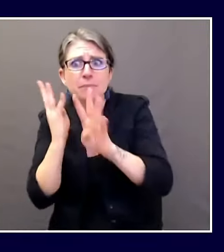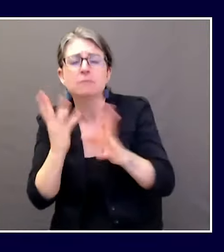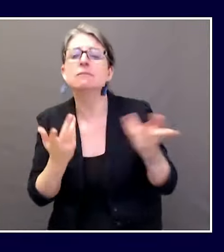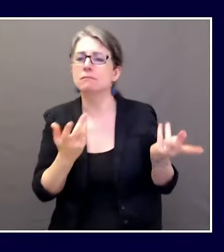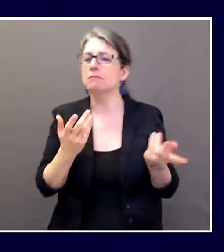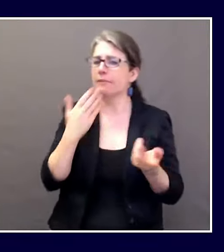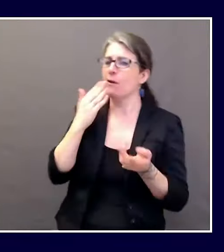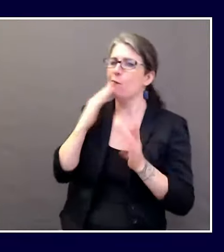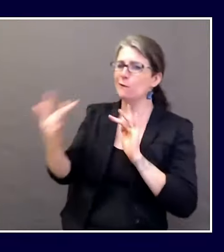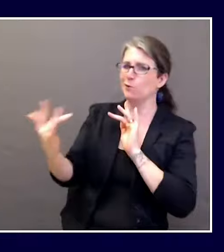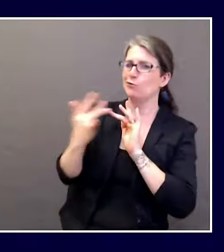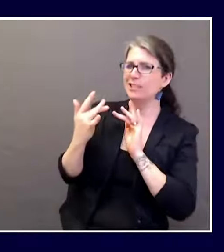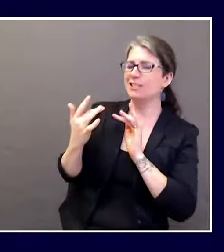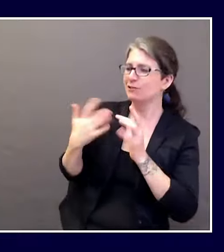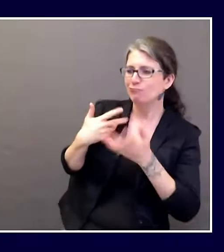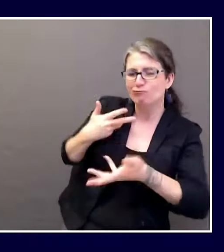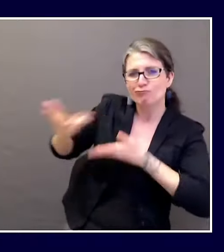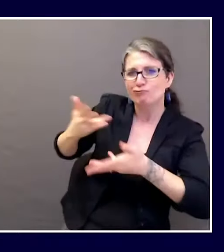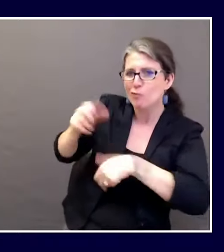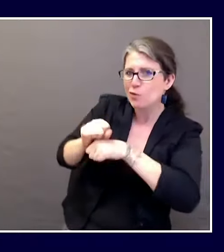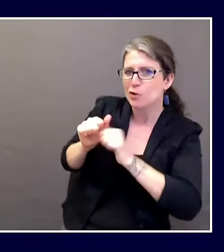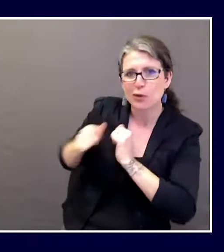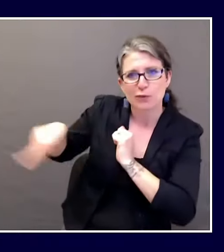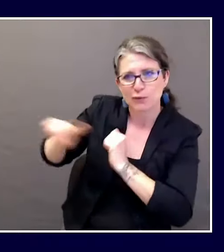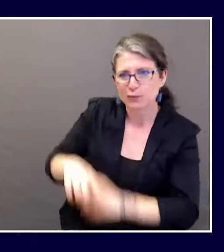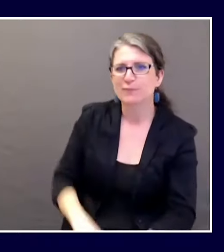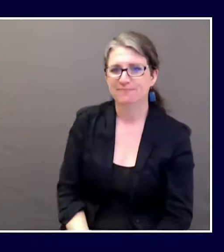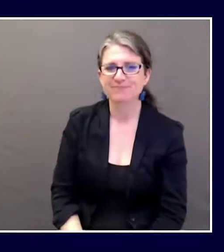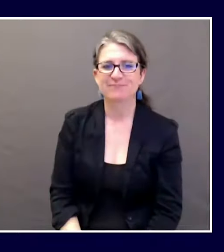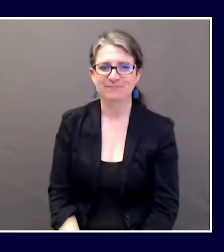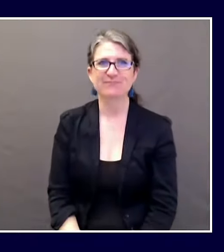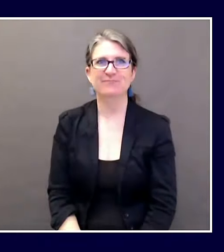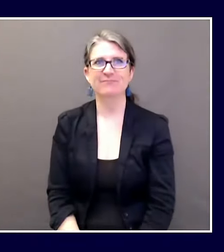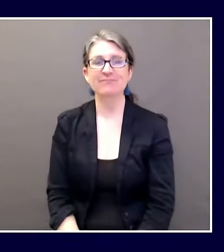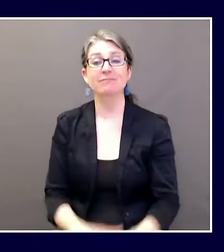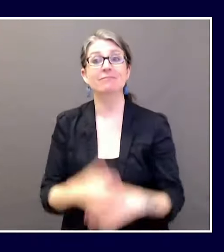Turning now to vaccines and vaccine supply.